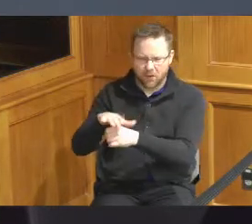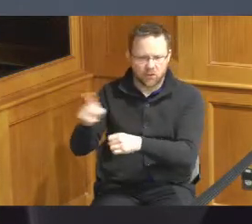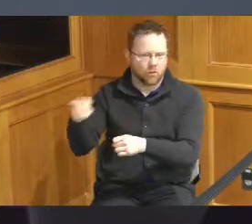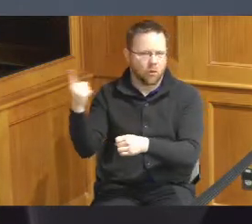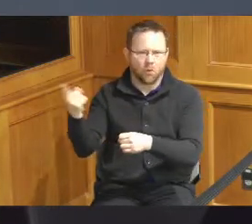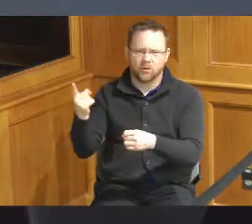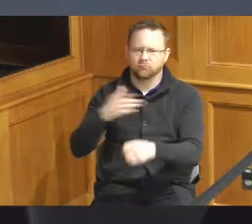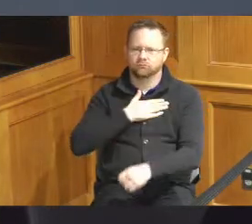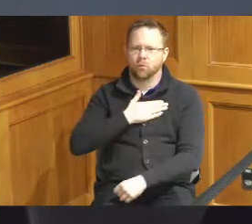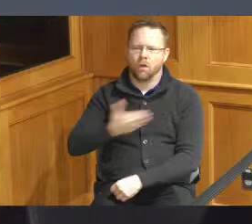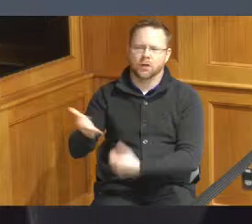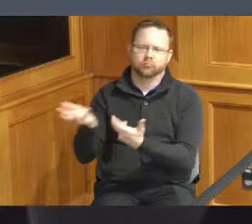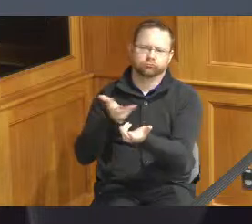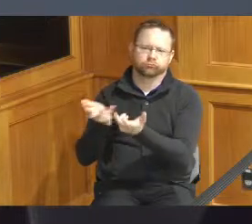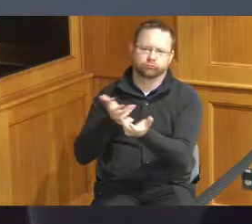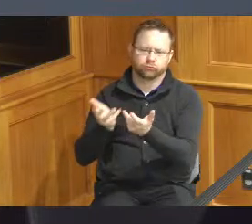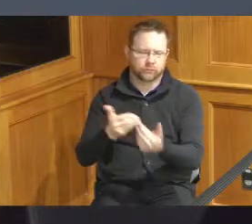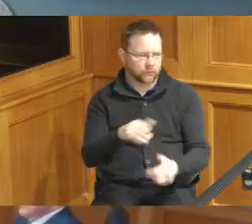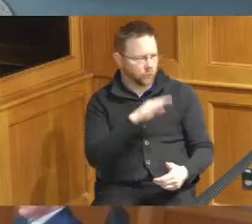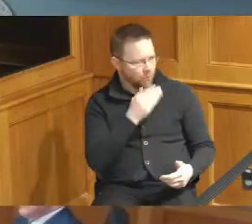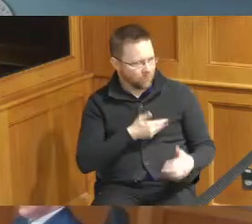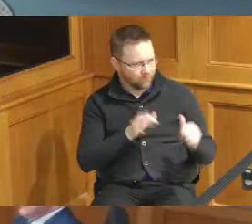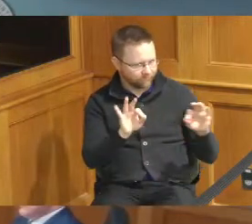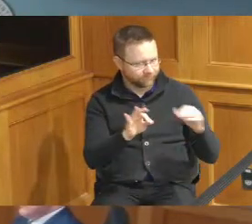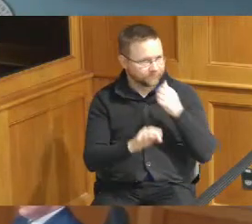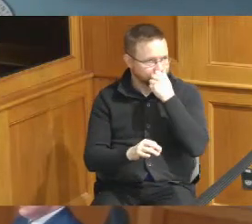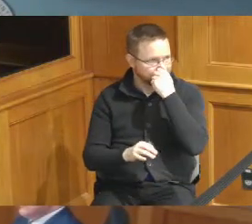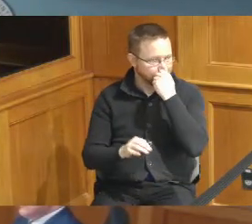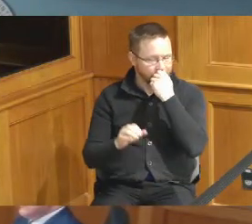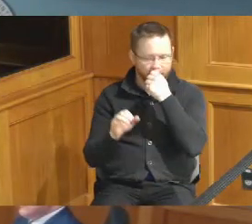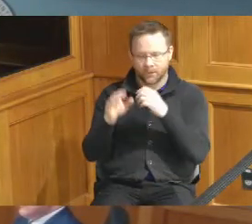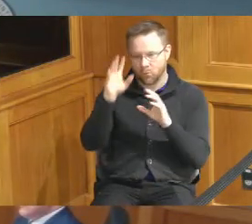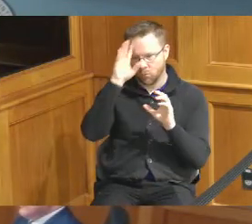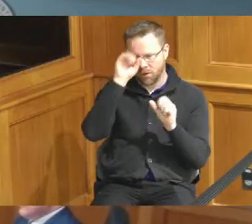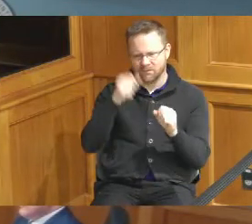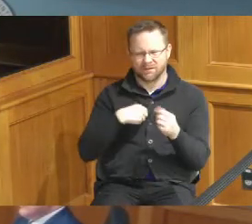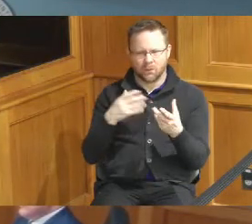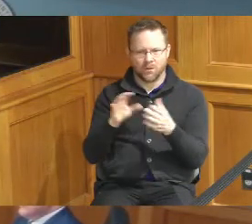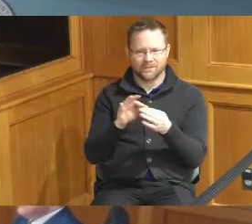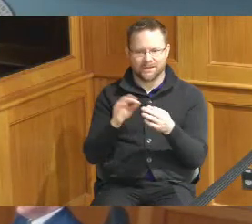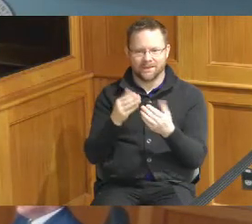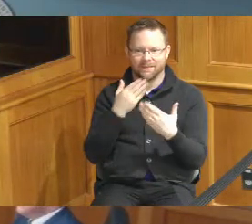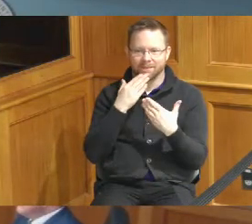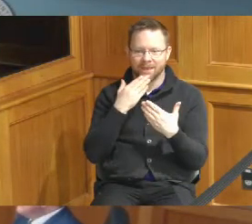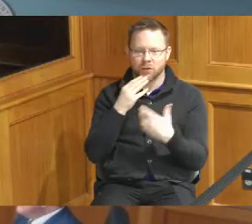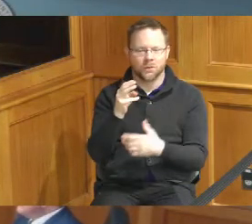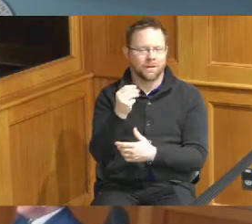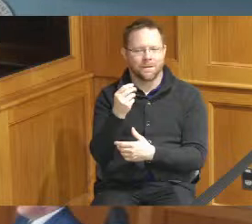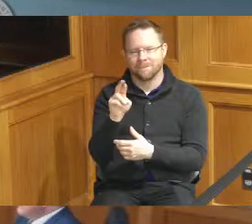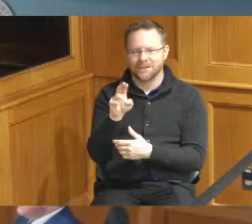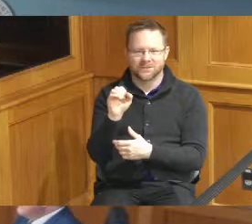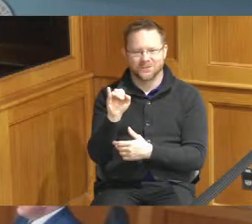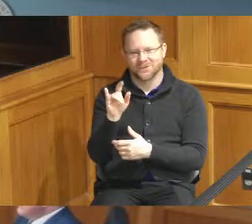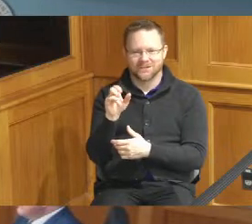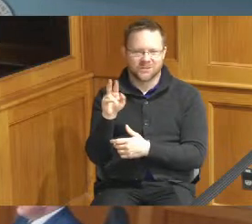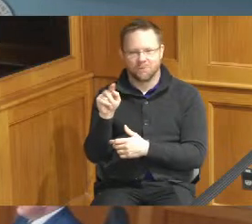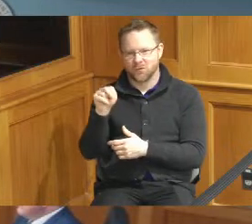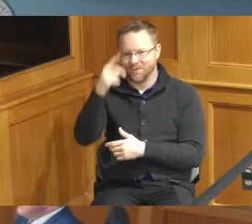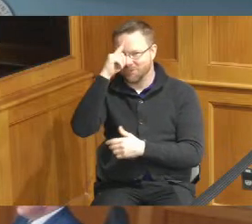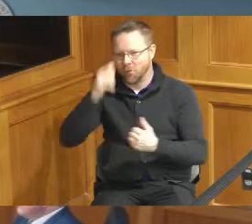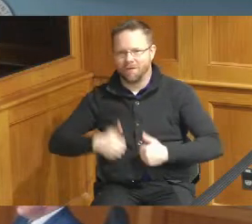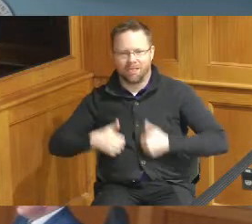to me, and I appreciate it. Thank you. You're welcome. You're welcome. I just want to say thank you, Mr. Silverton, for life. Thank